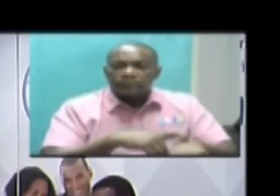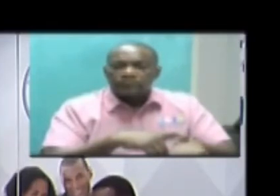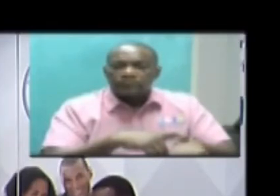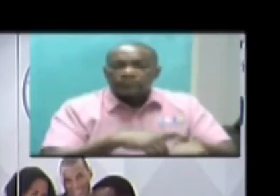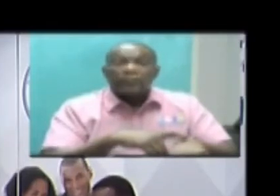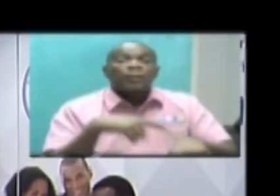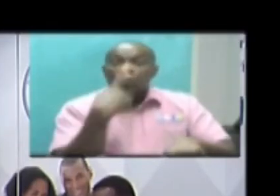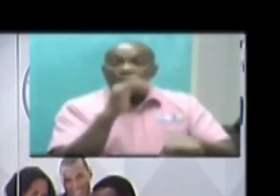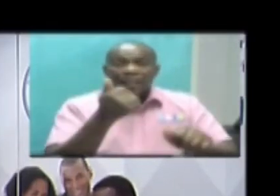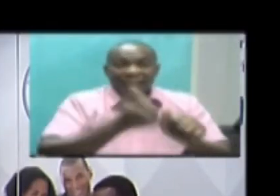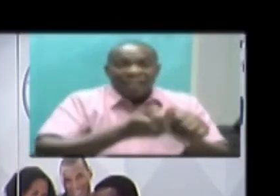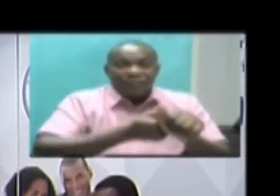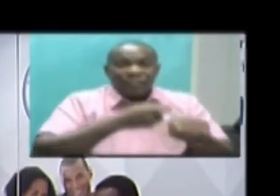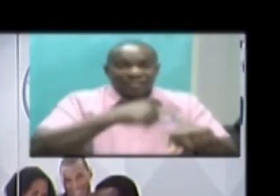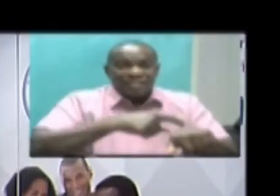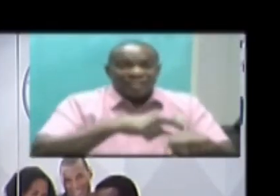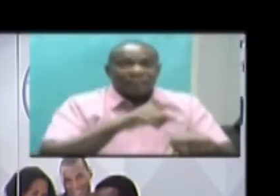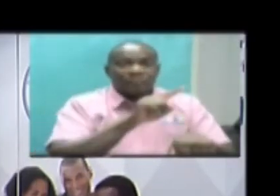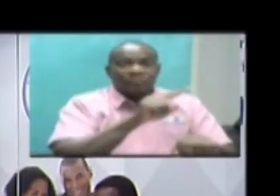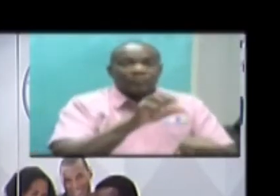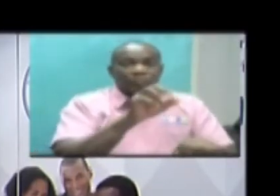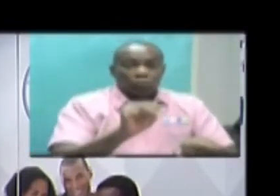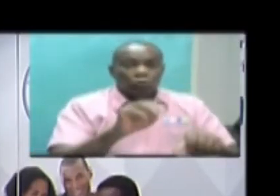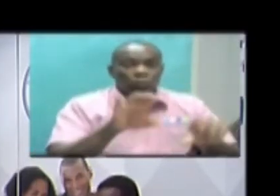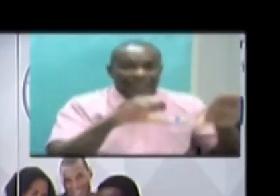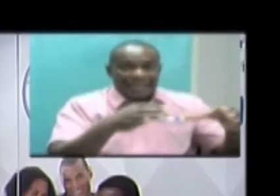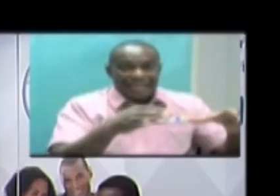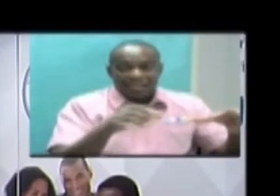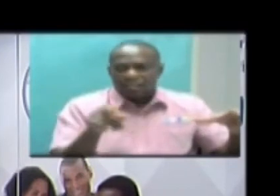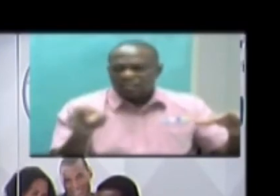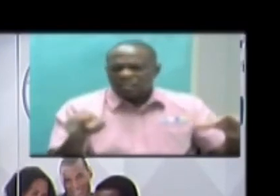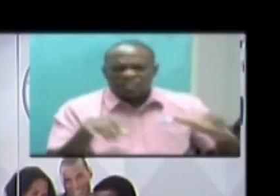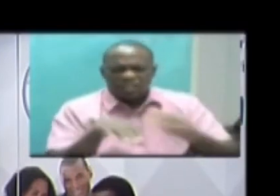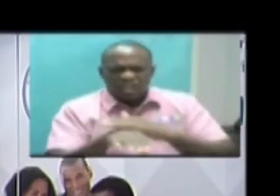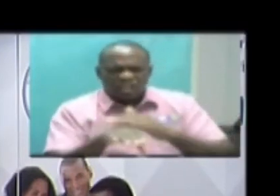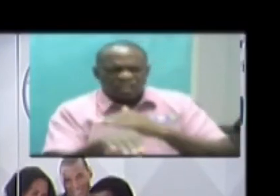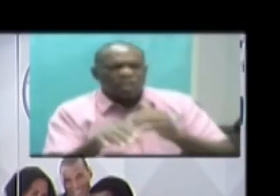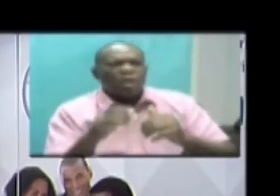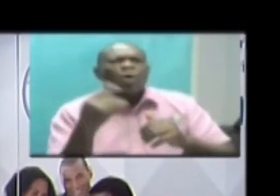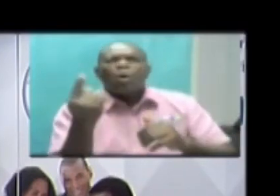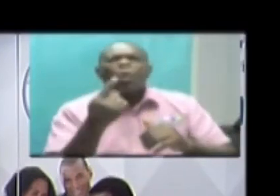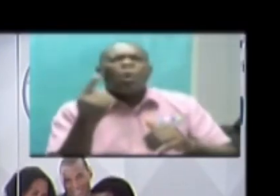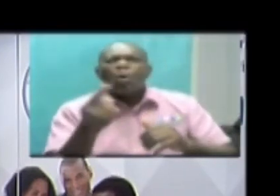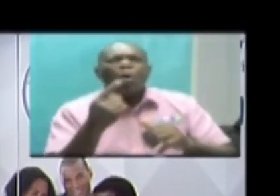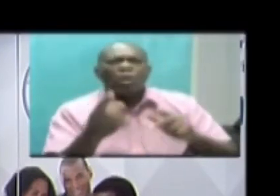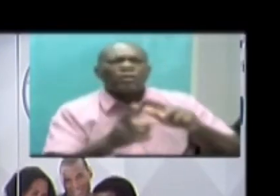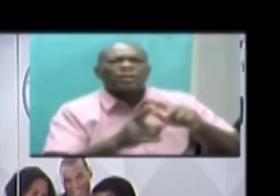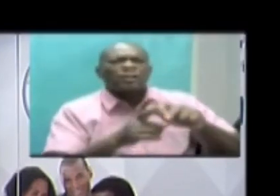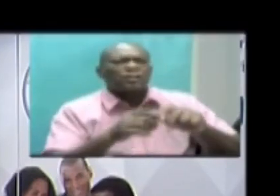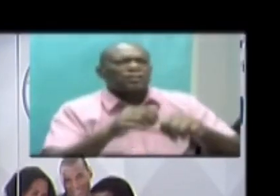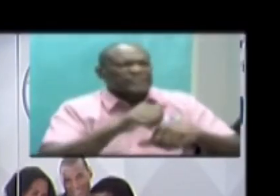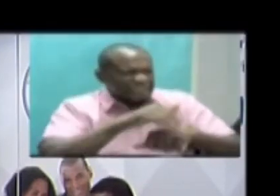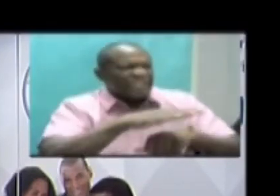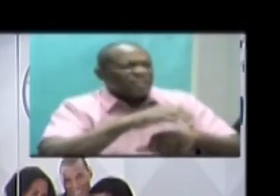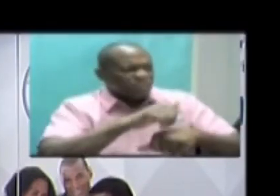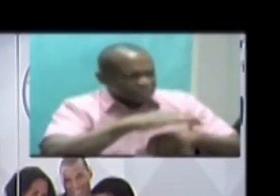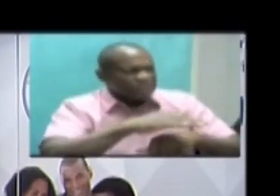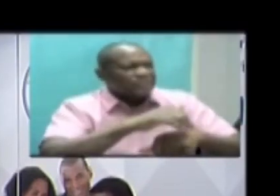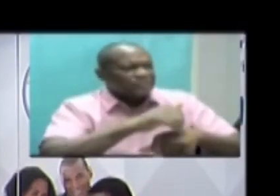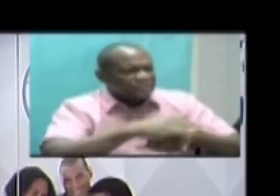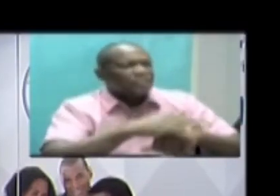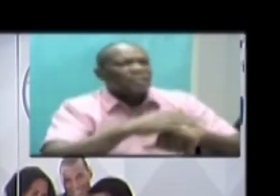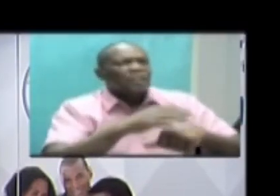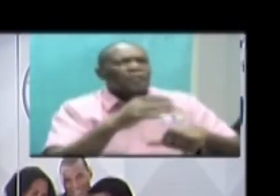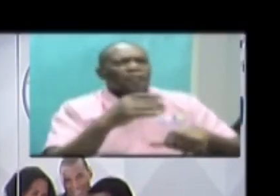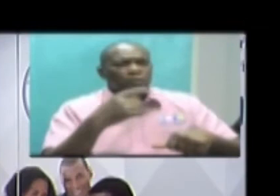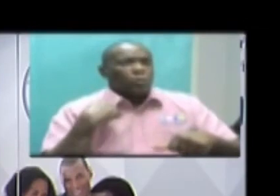Zoom classes and things like that, he always used to get bumped off, and we always thinking it's our Wi-Fi internet.